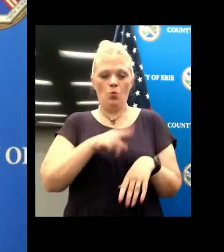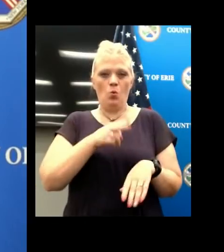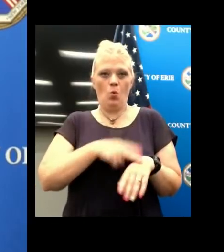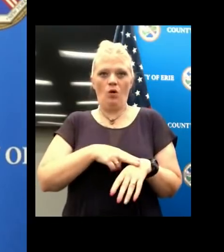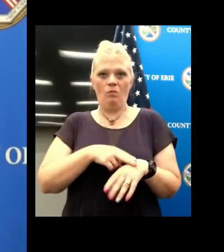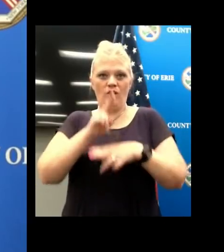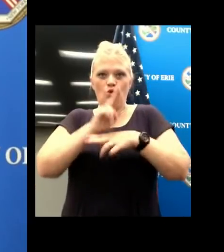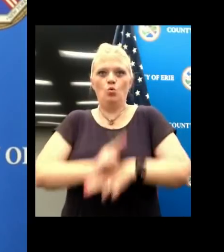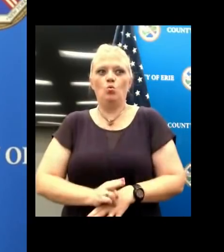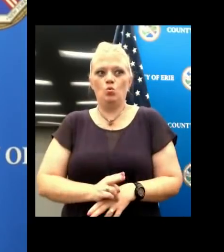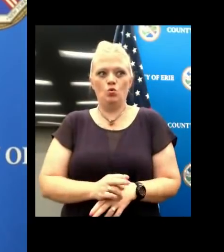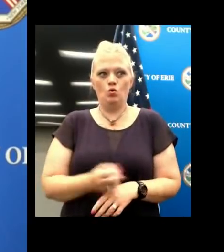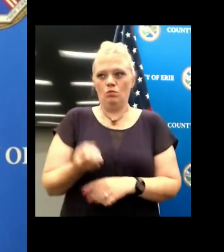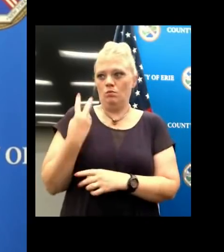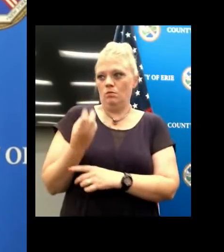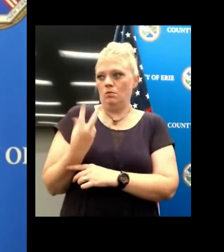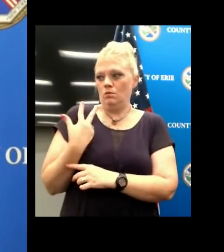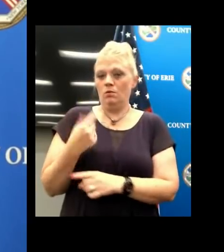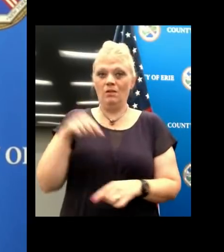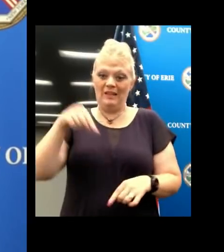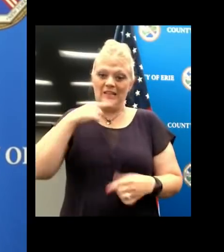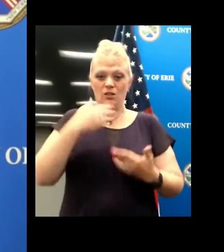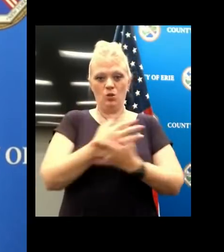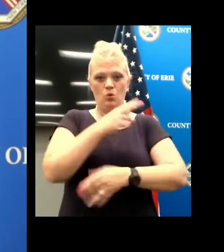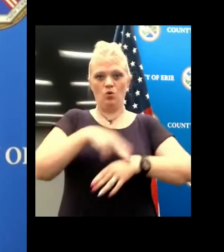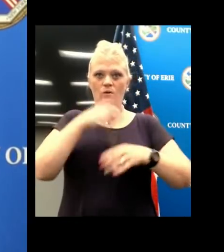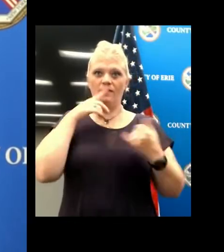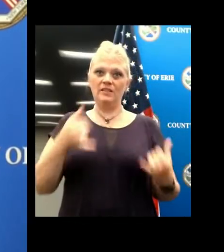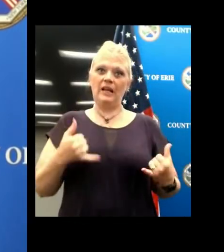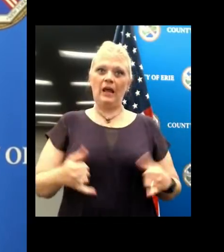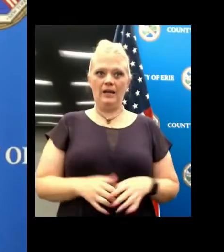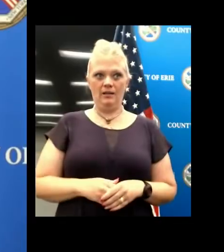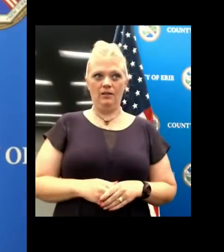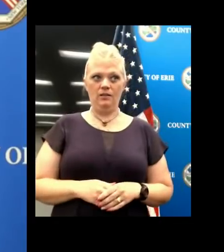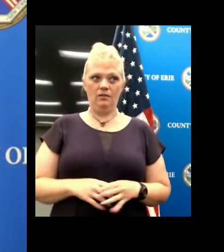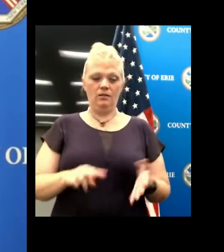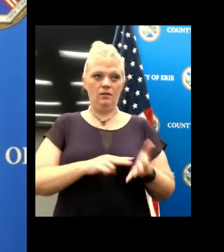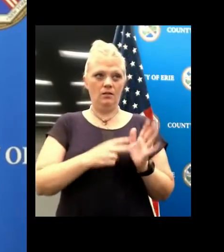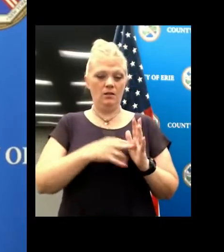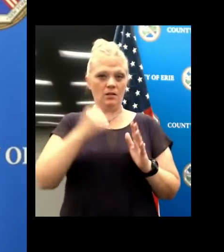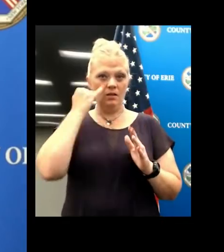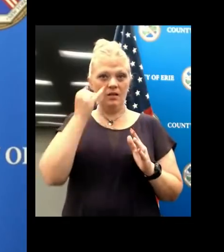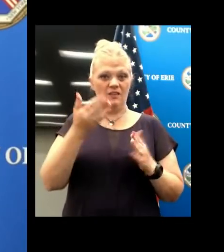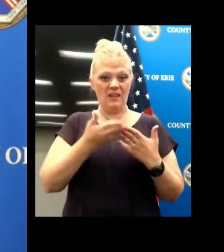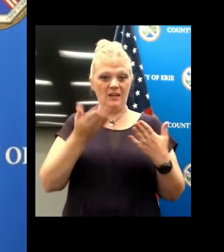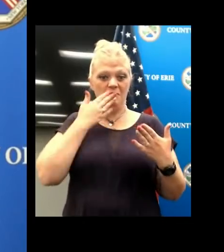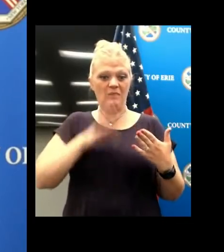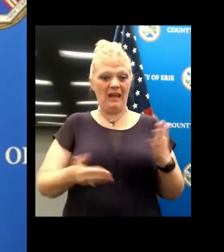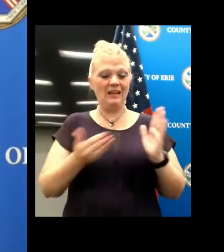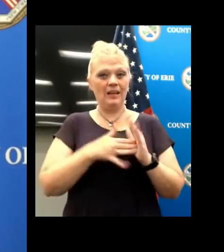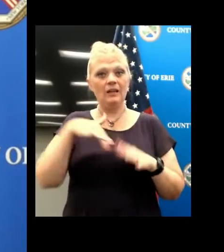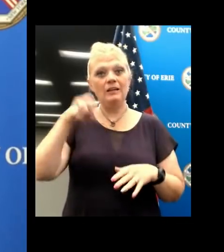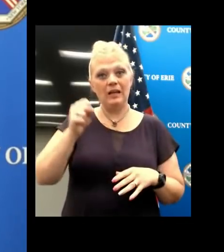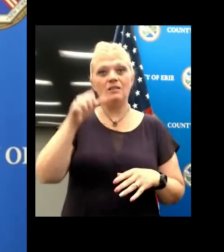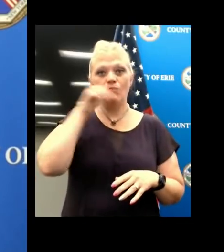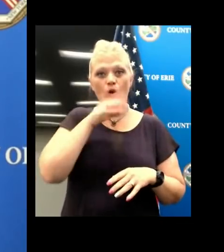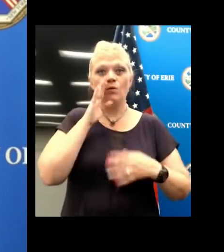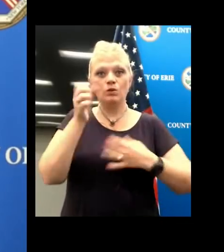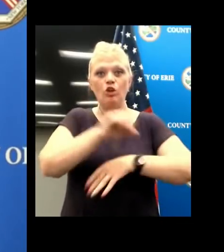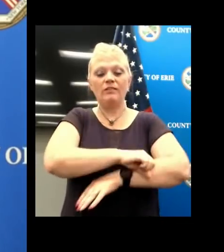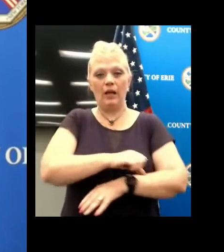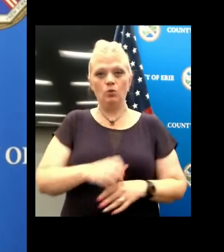to 2-3 years ago, but we're in a new normal today. And that means that if things got bad again, yes, bars would probably be shut